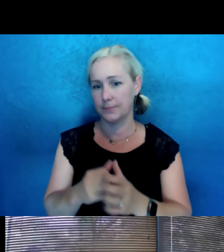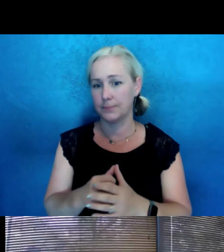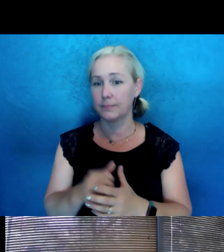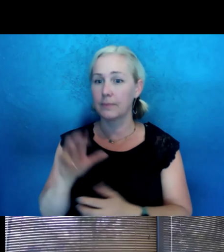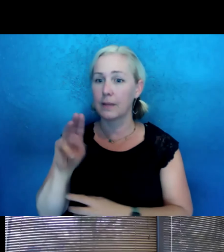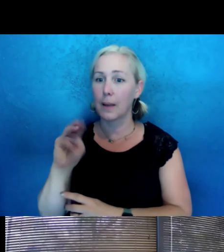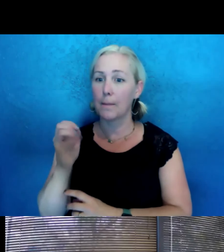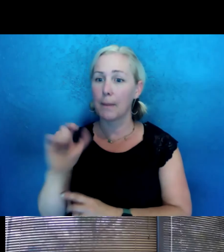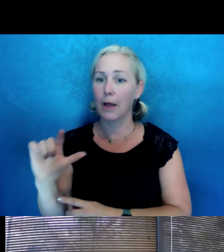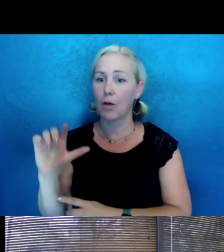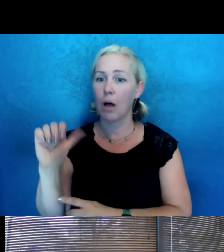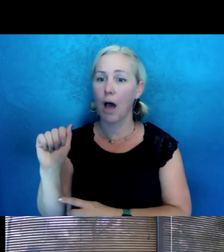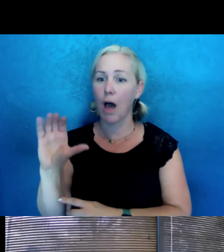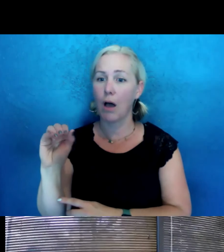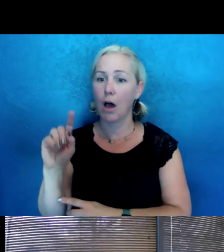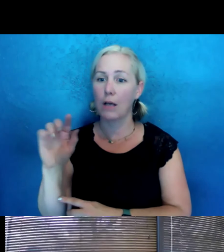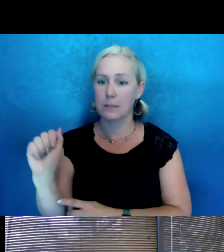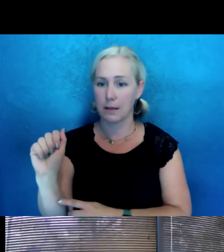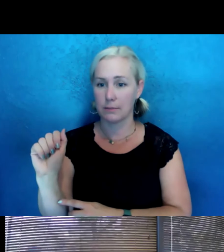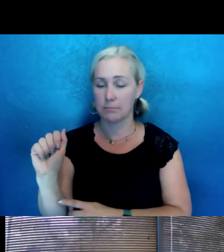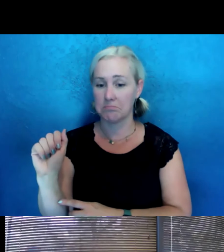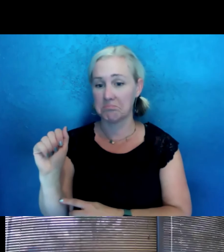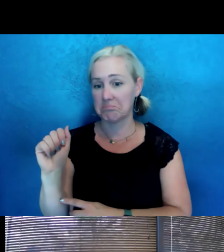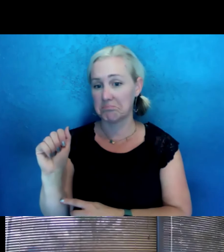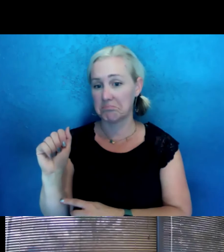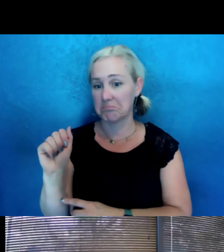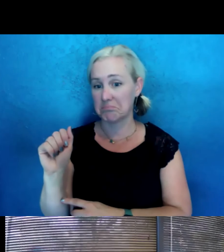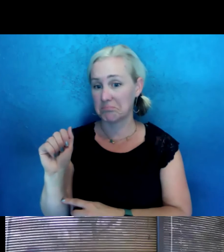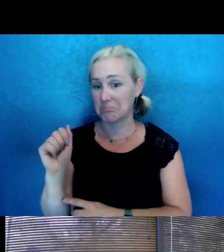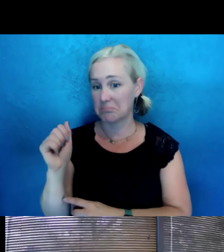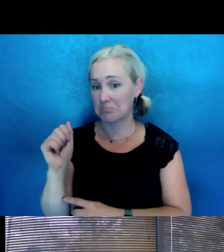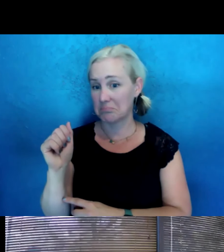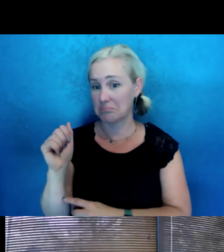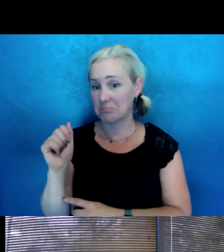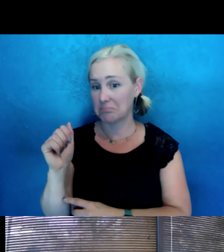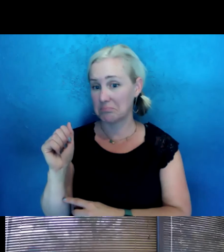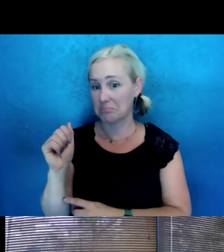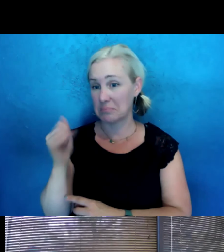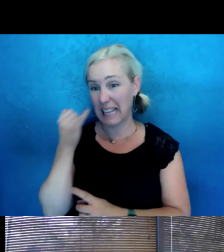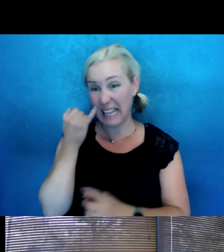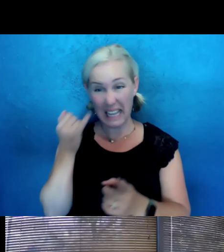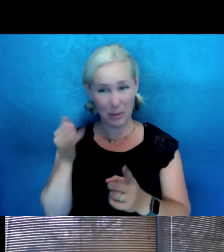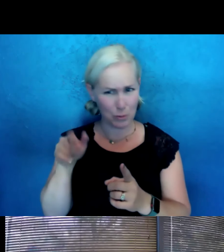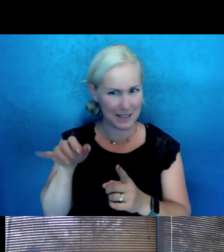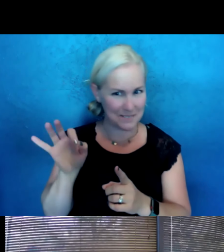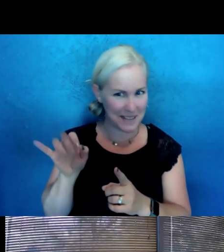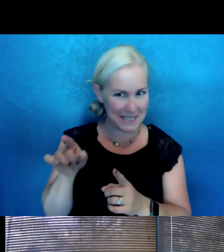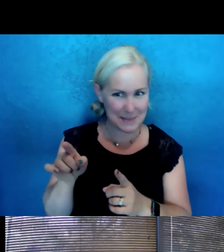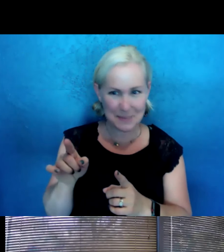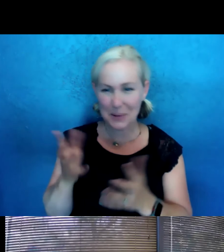Michael Costa. And so if he can be found, he would like to make a few comments as well.